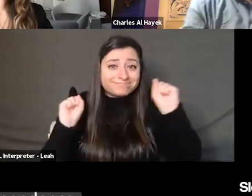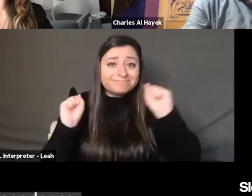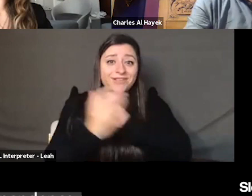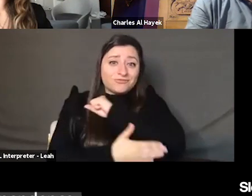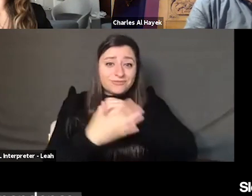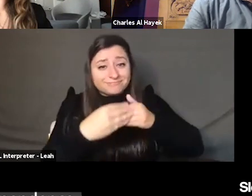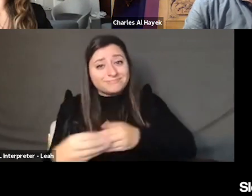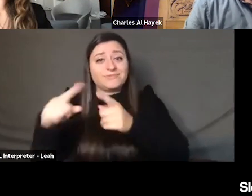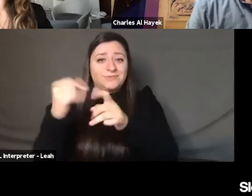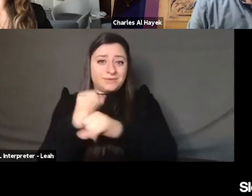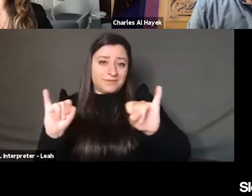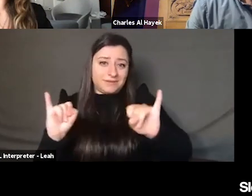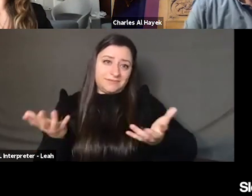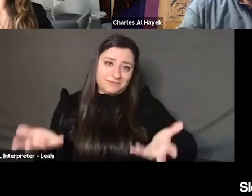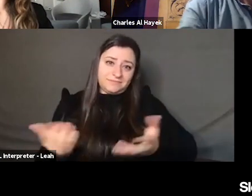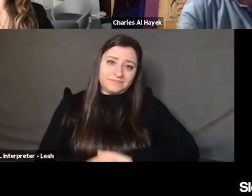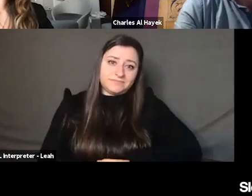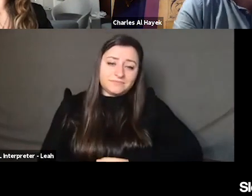independence.